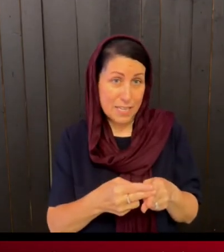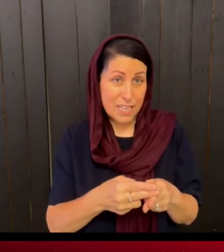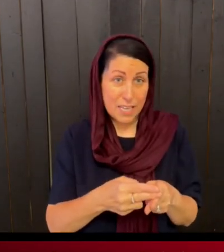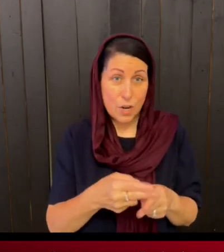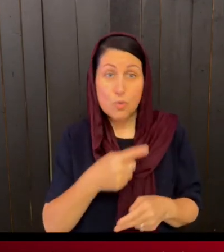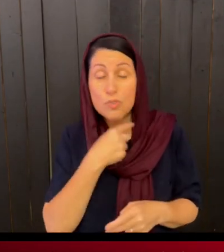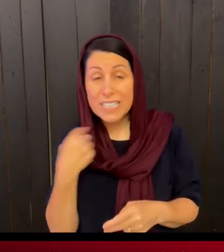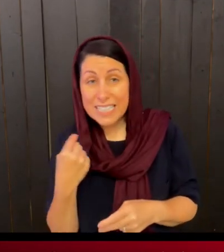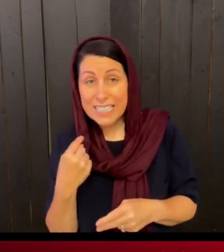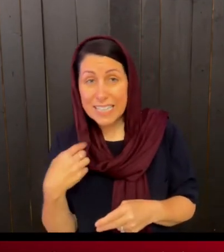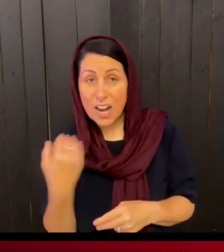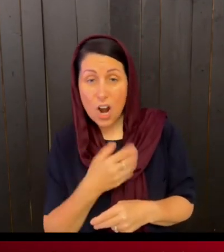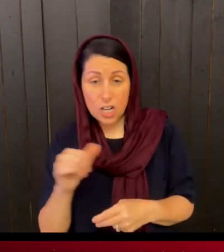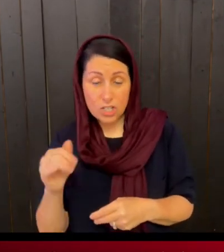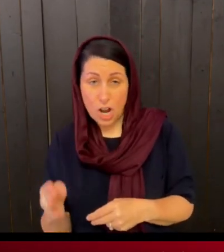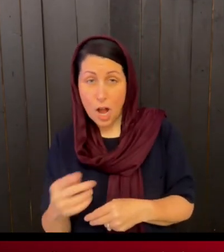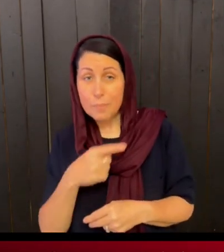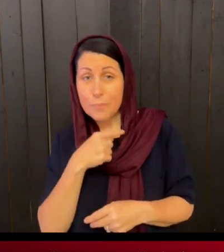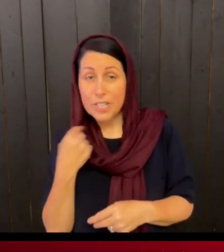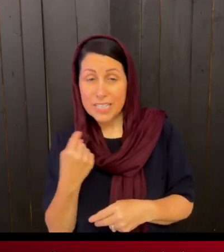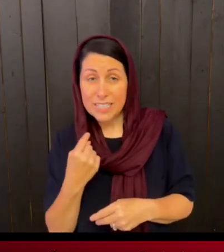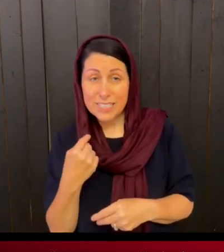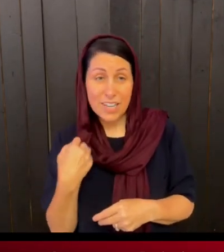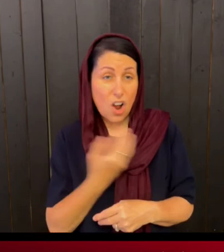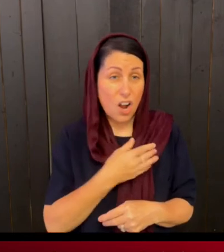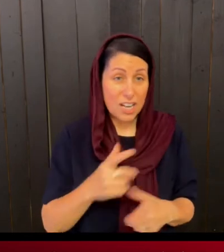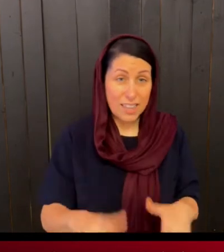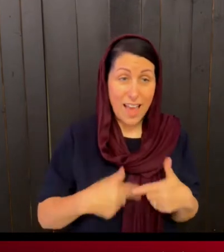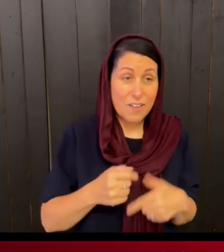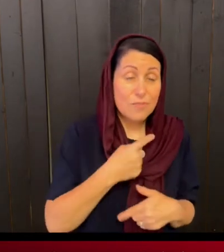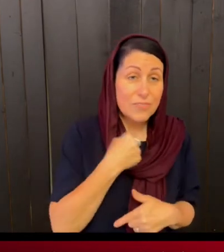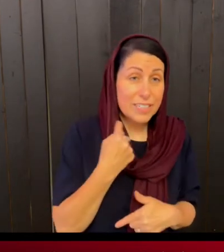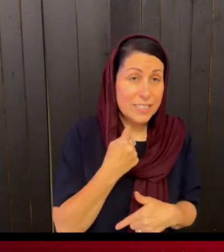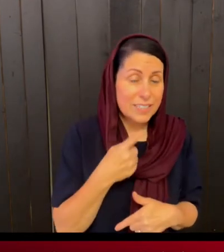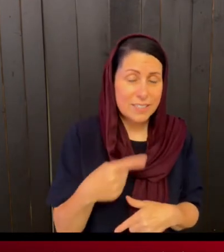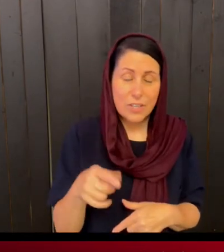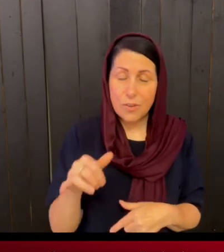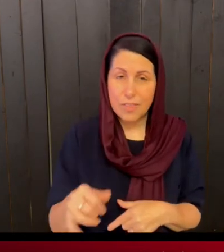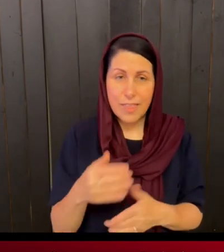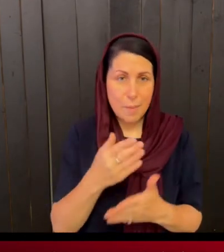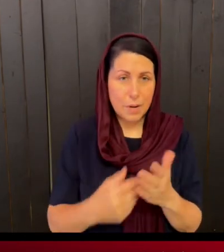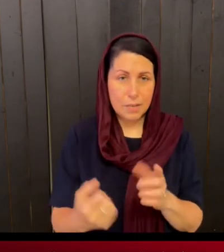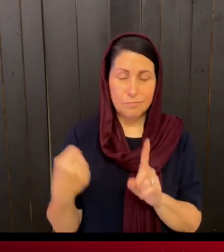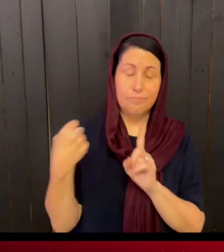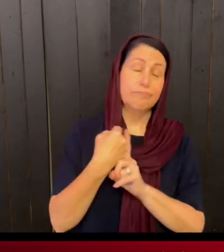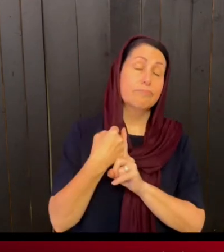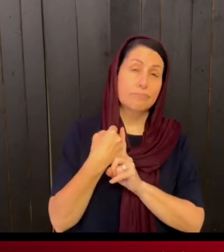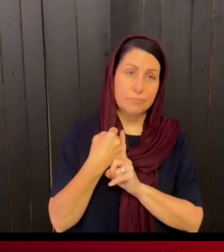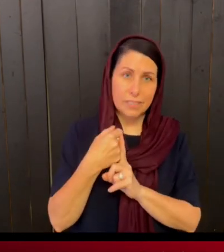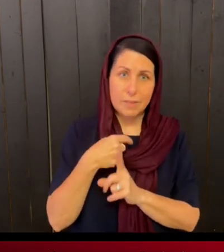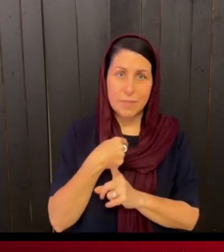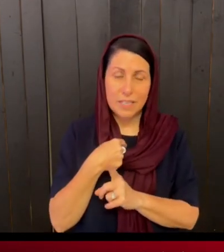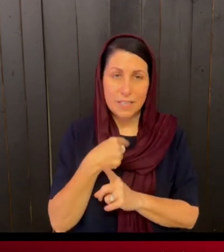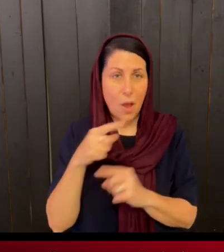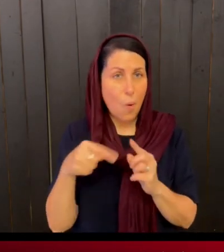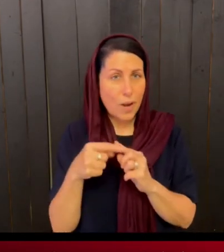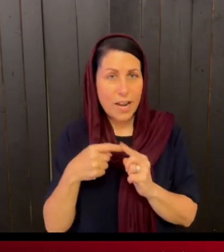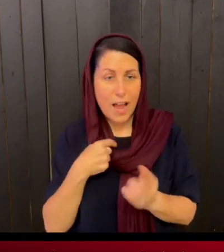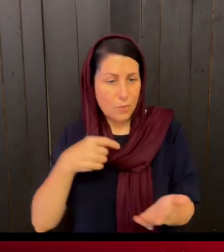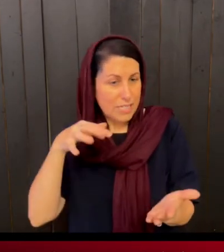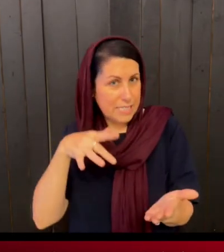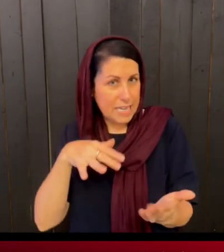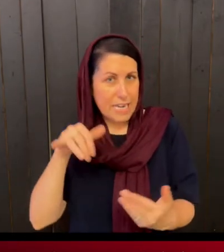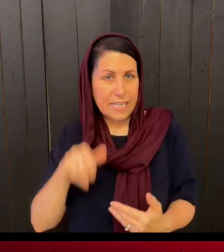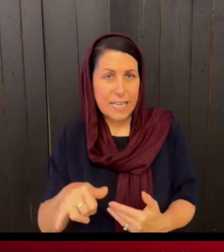So I don't know if you've ever thought about that part of it, but that part hit me when I was studying about this. And so there's one of